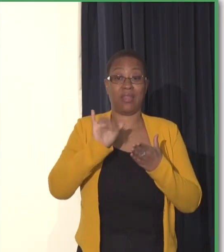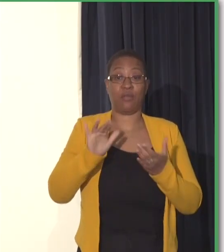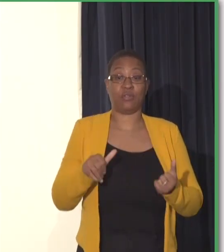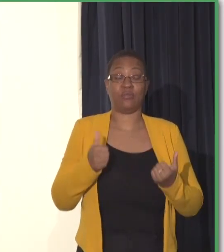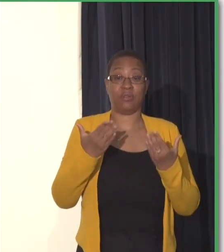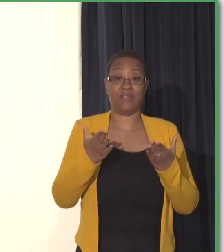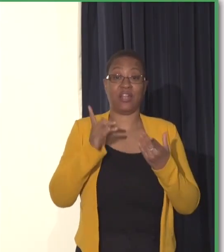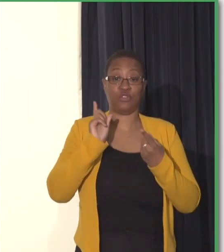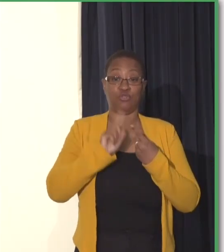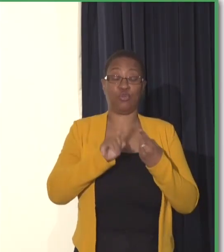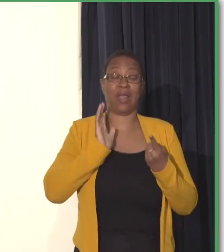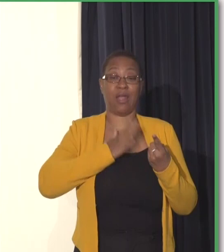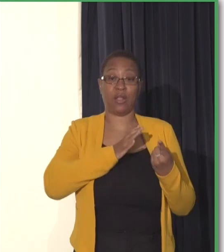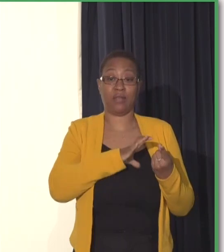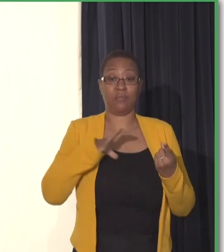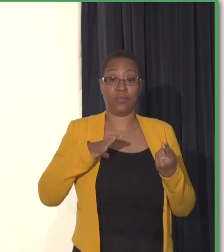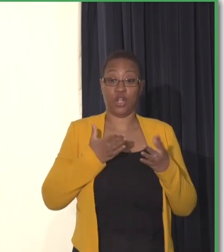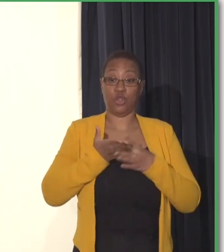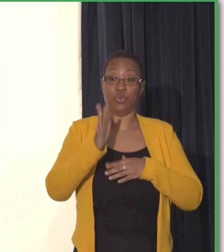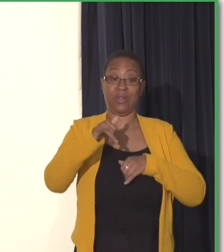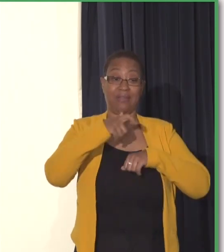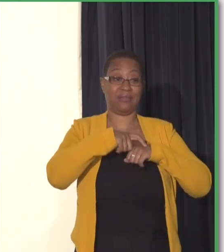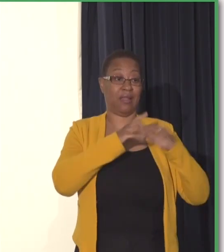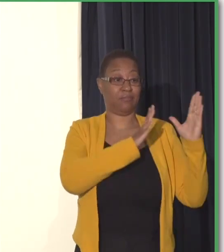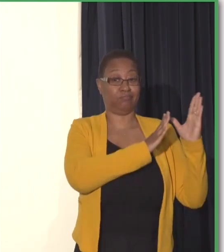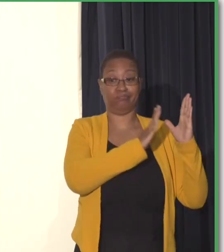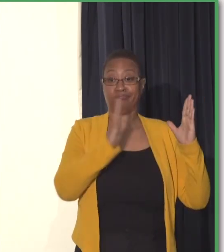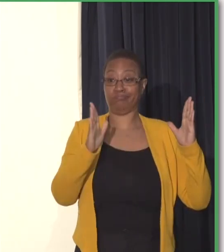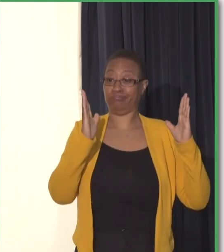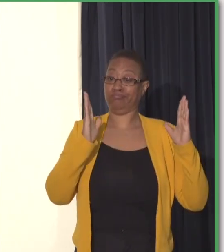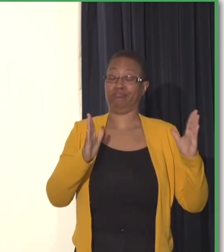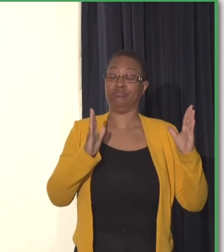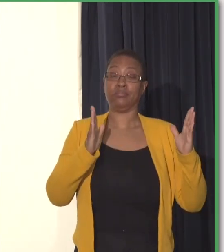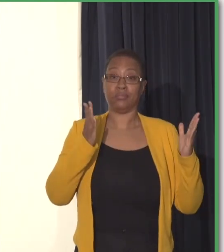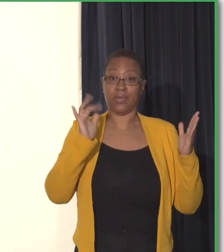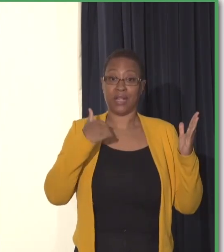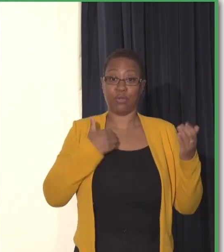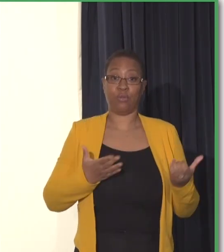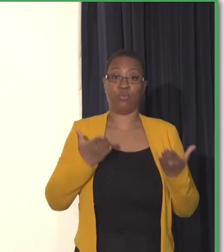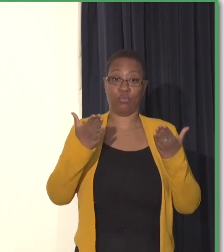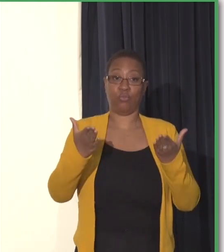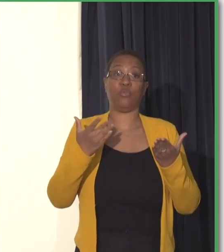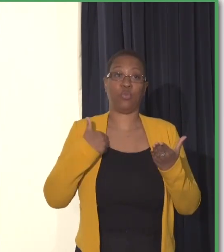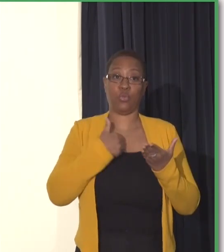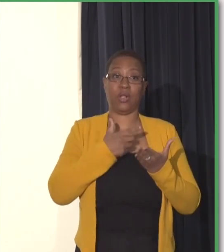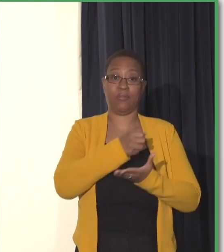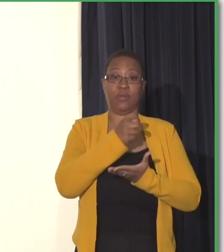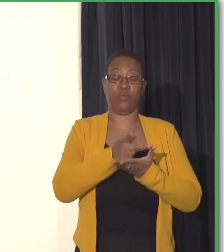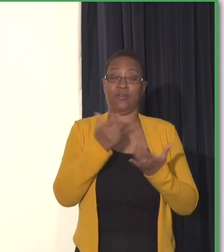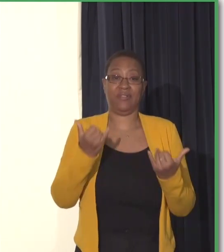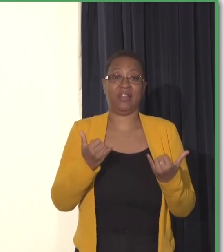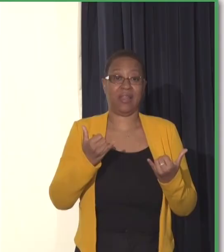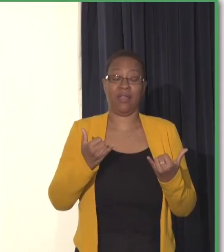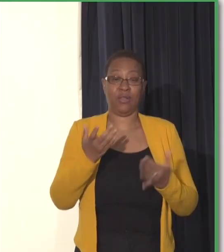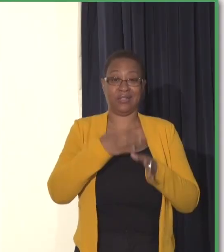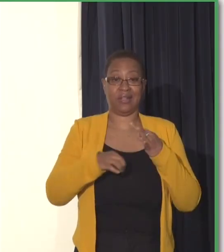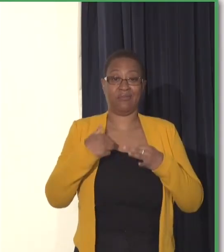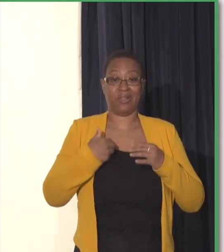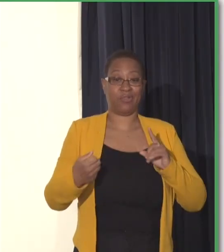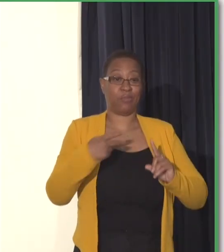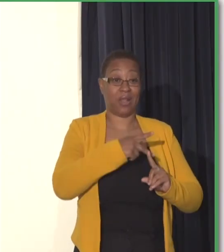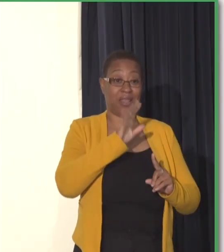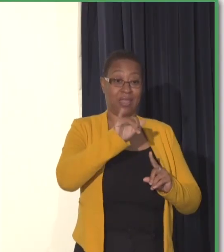provided to our committee throughout that period. And so that's why I'm recommending that it be approved.